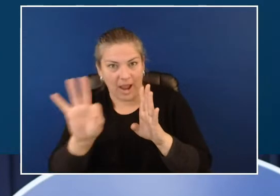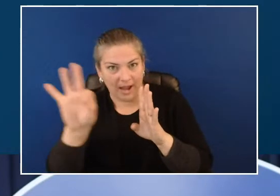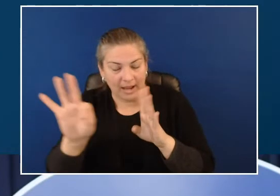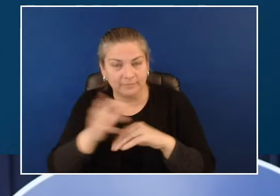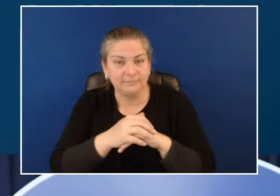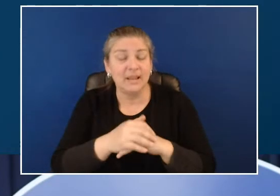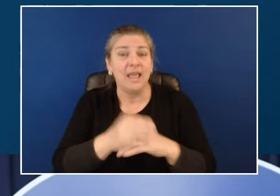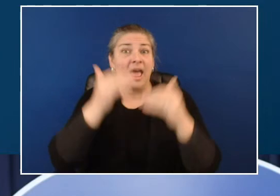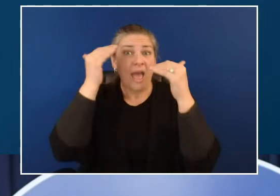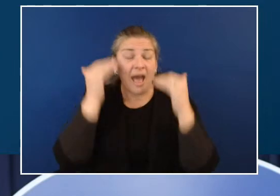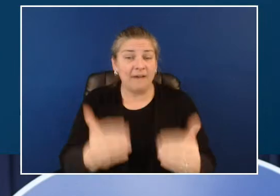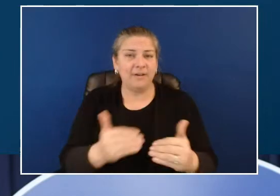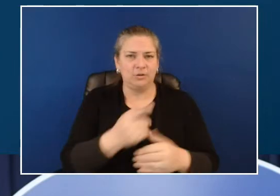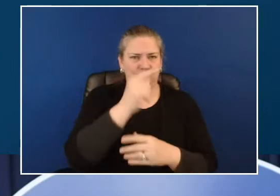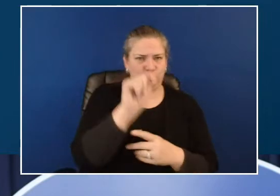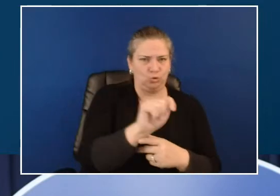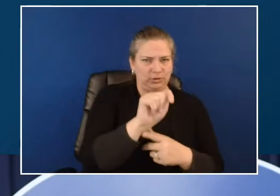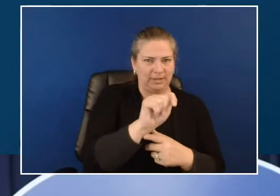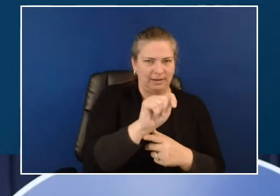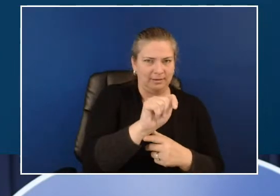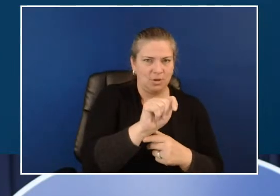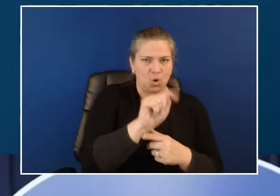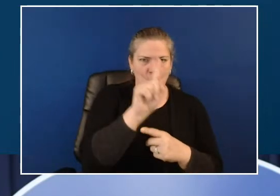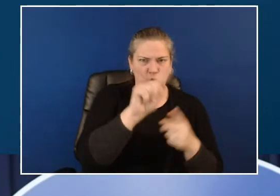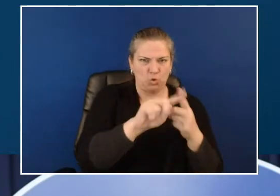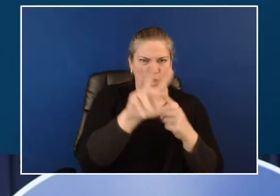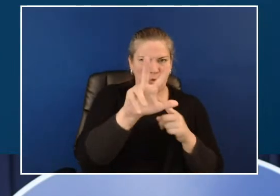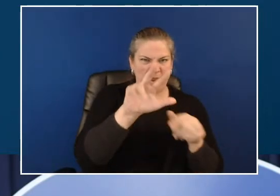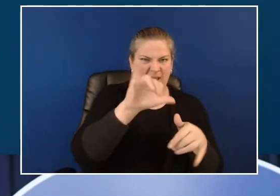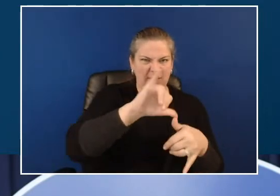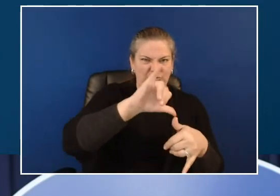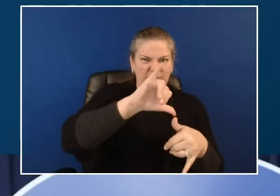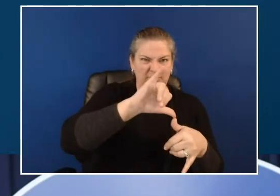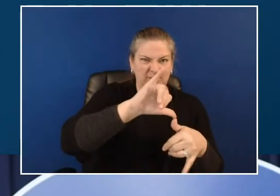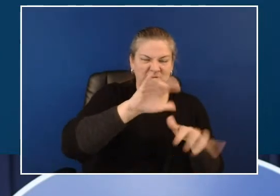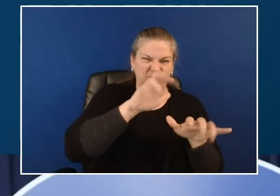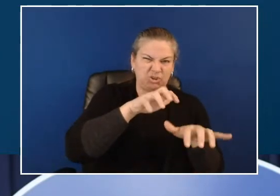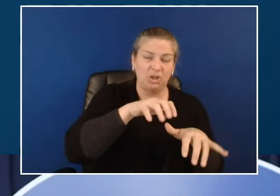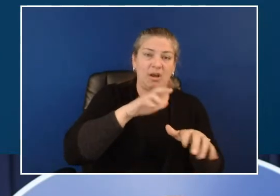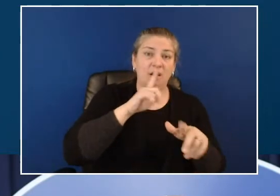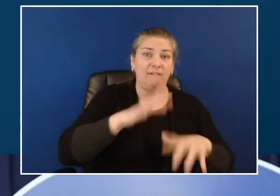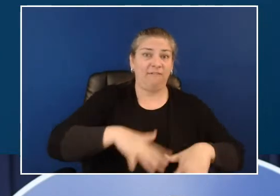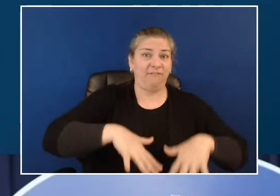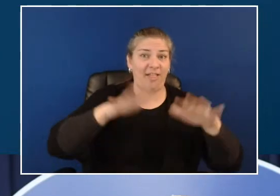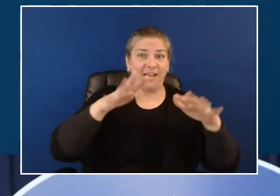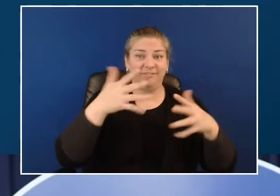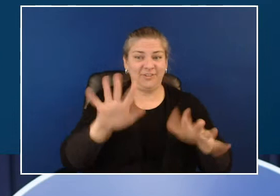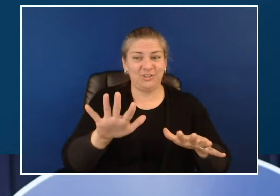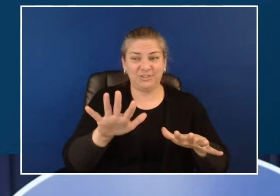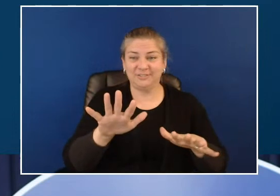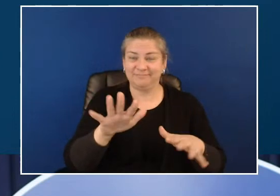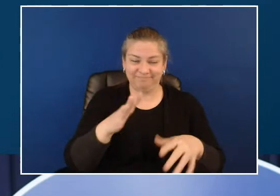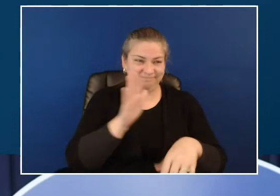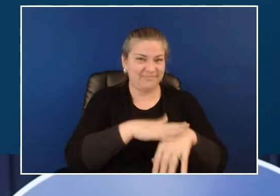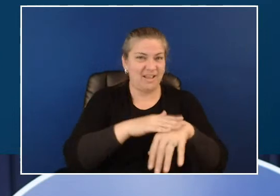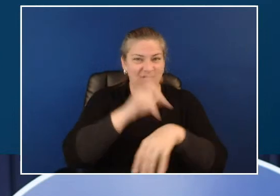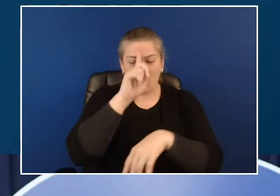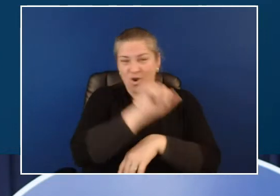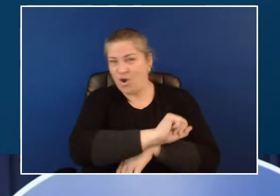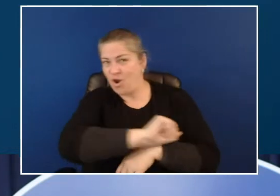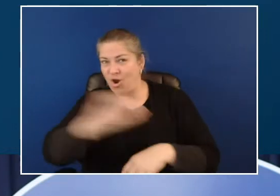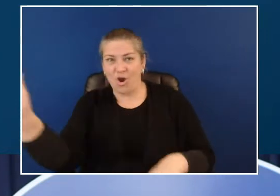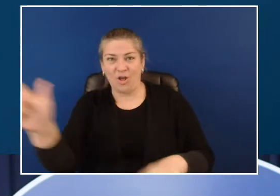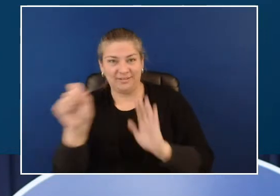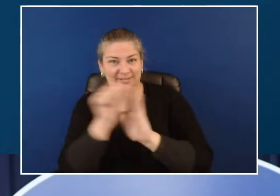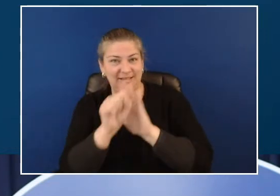expected Tuesday, 1 to 3 inches of rain possible. A flood watch has been identified for the entire Commonwealth, and it highlights